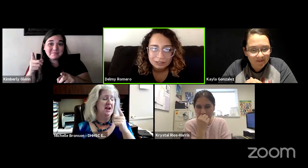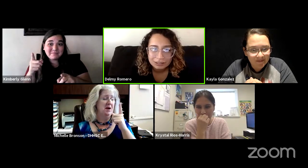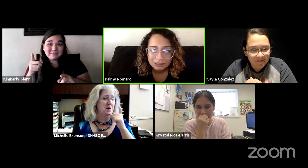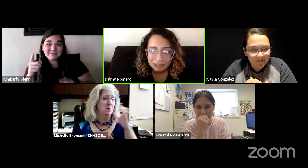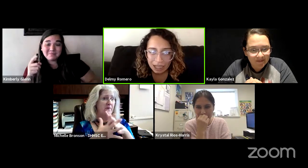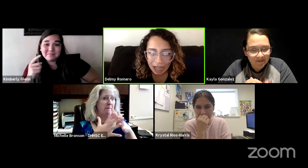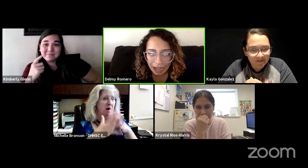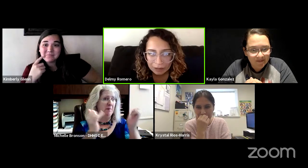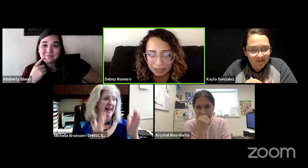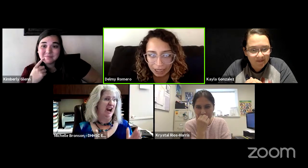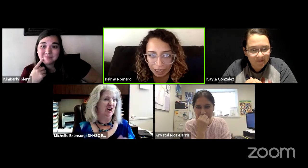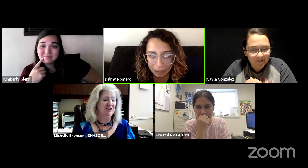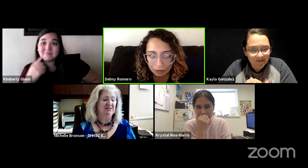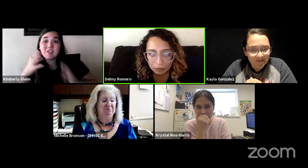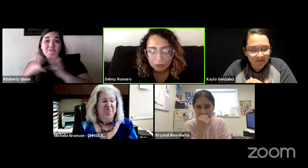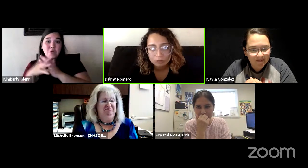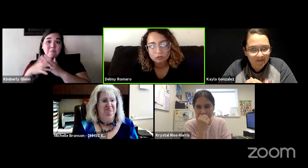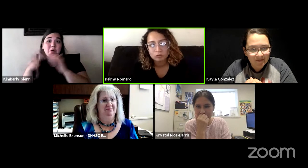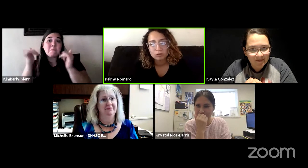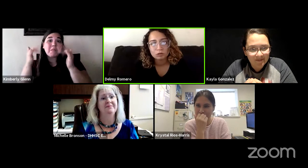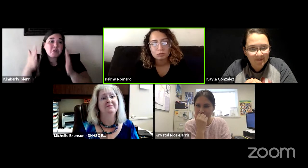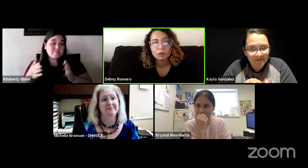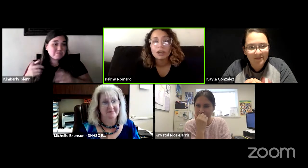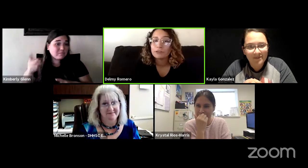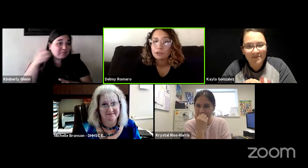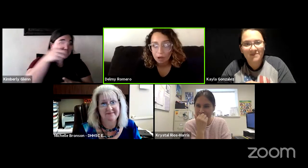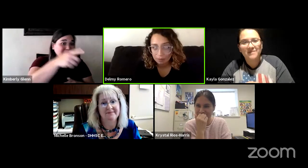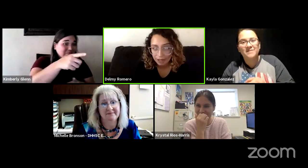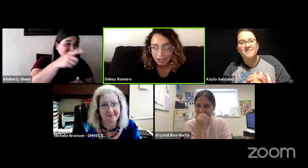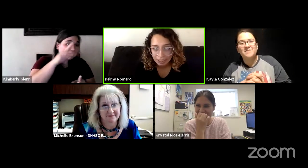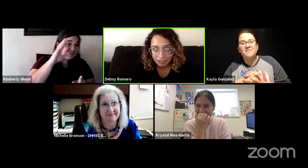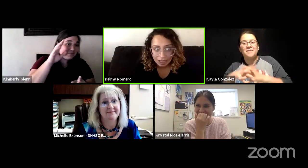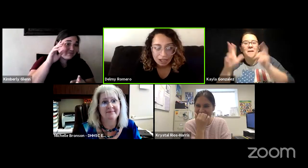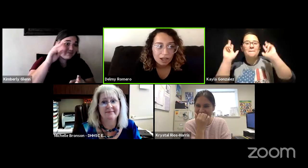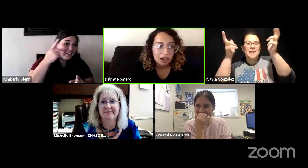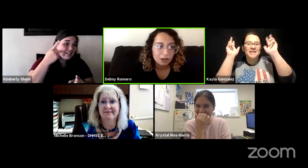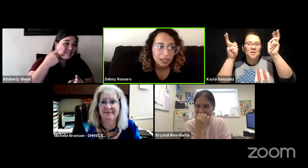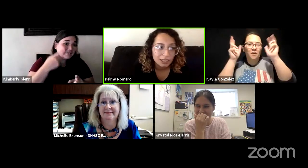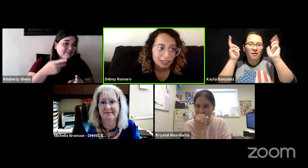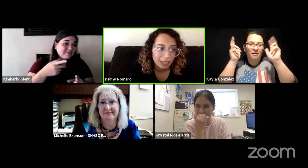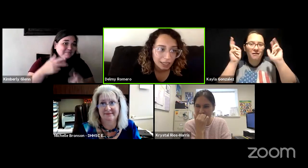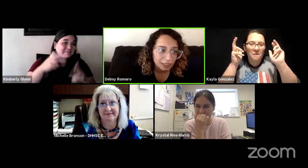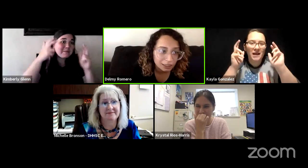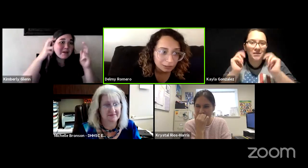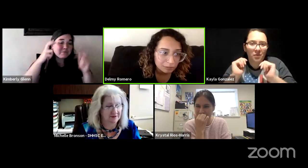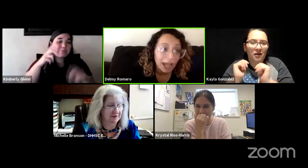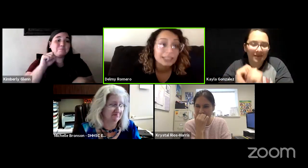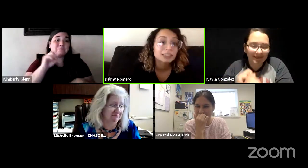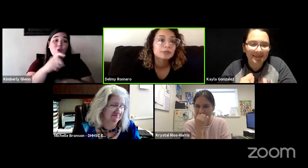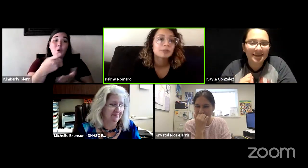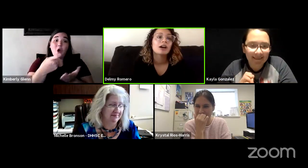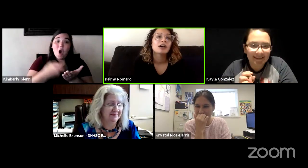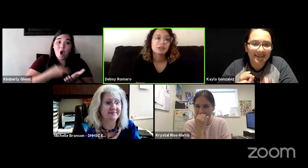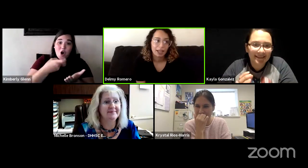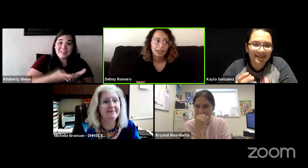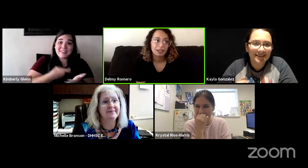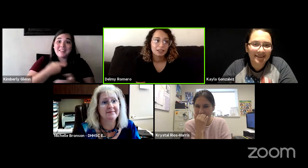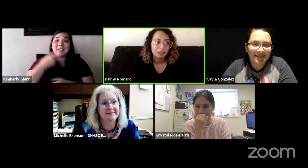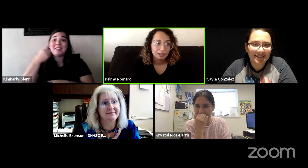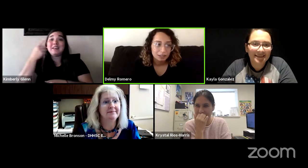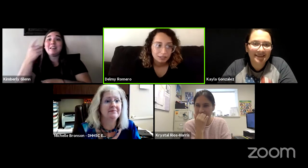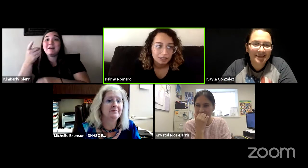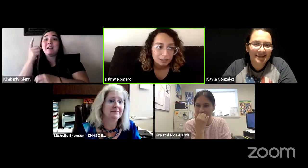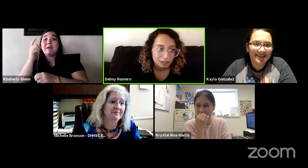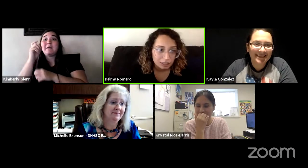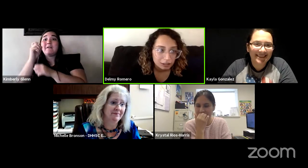Michelle, I would say a football player. Okay. Kayla, basketball. Okay.